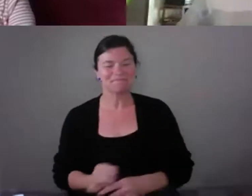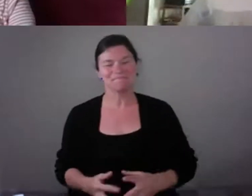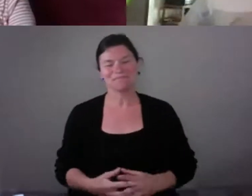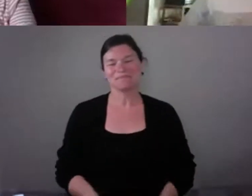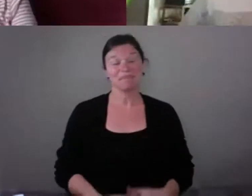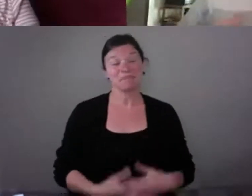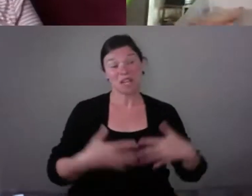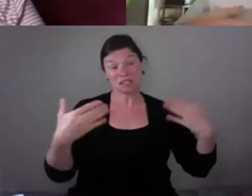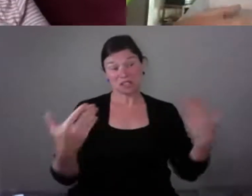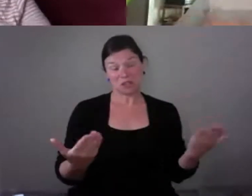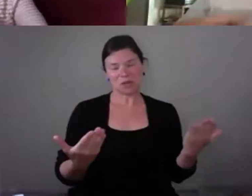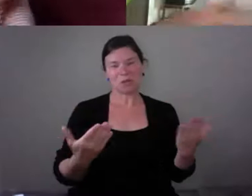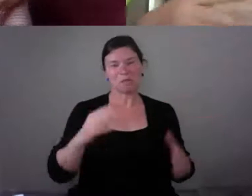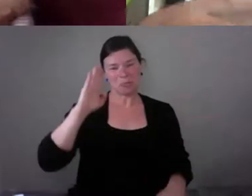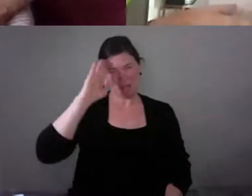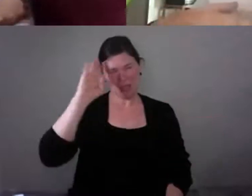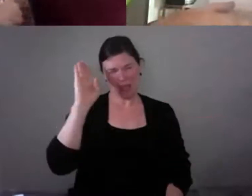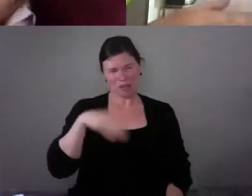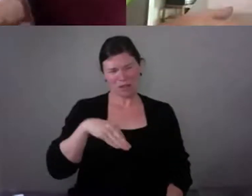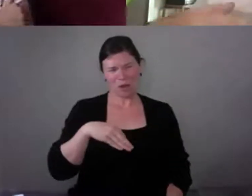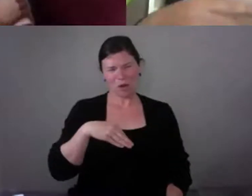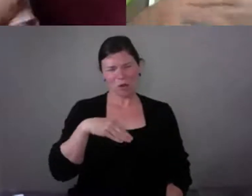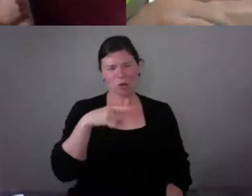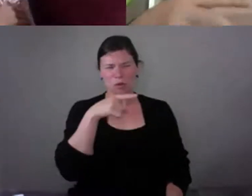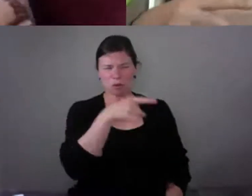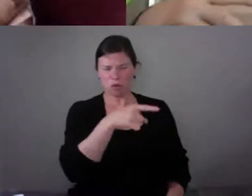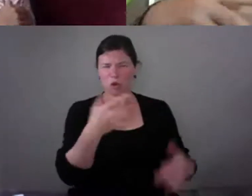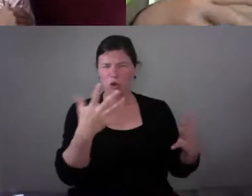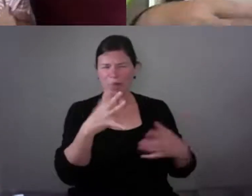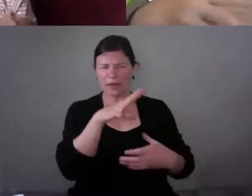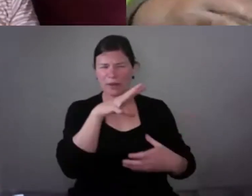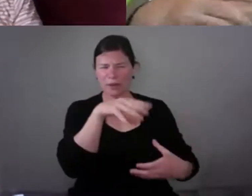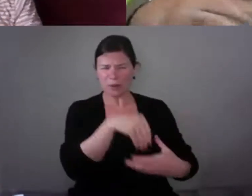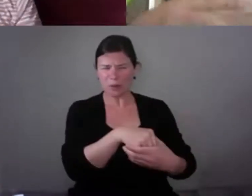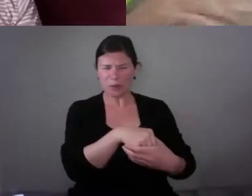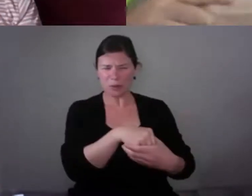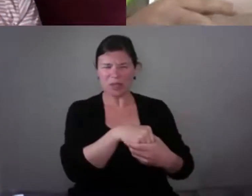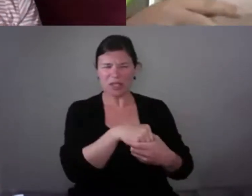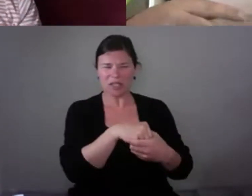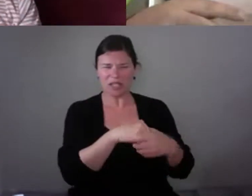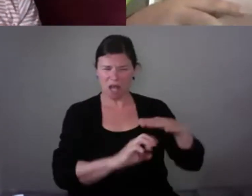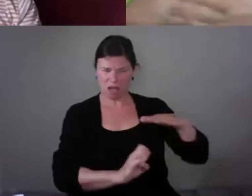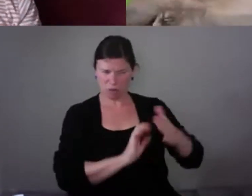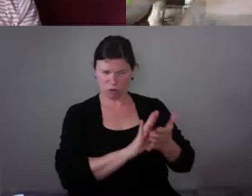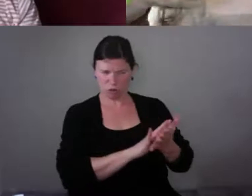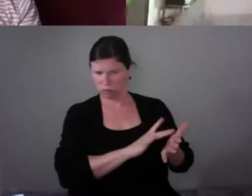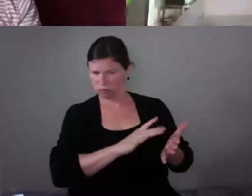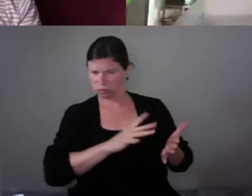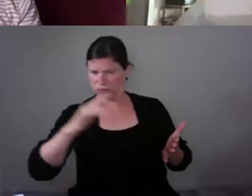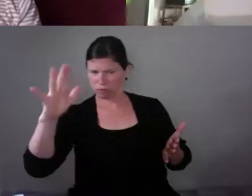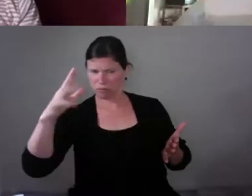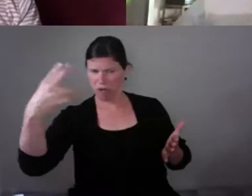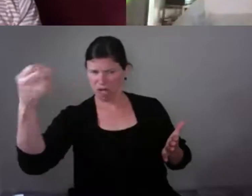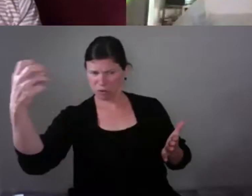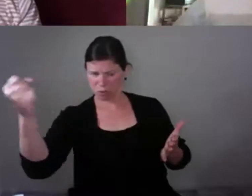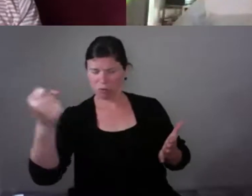so I know you were included all through elementary school and high